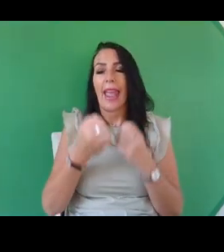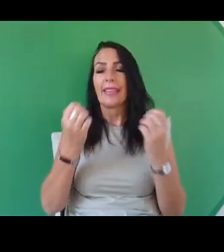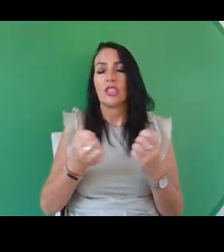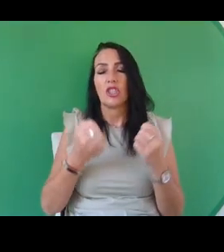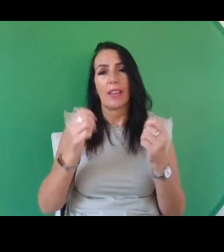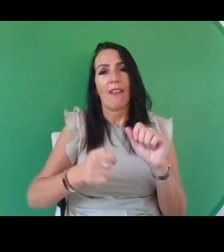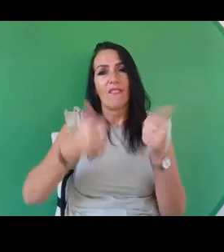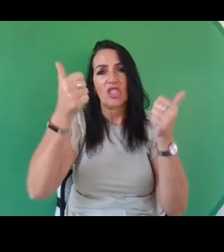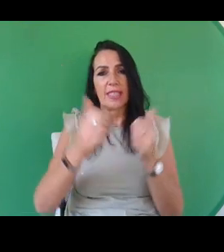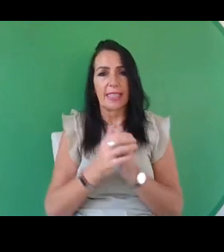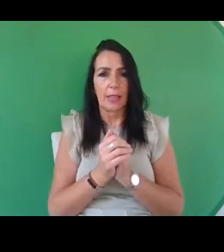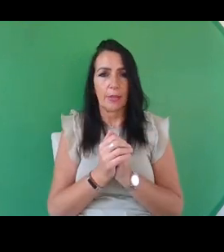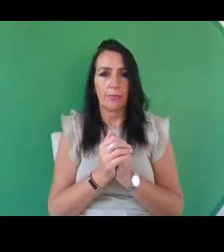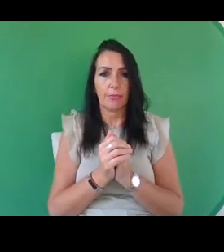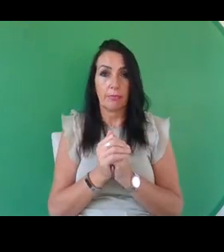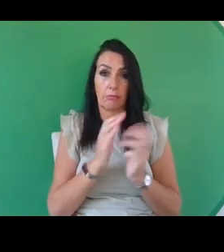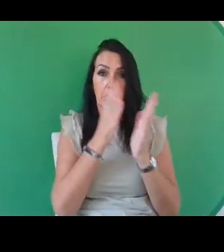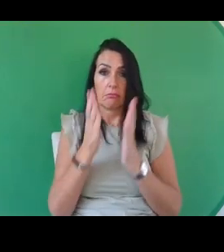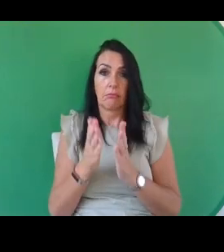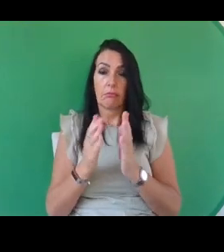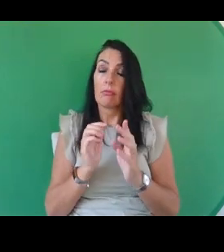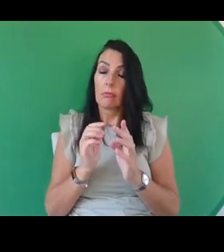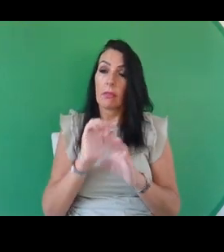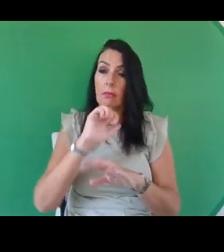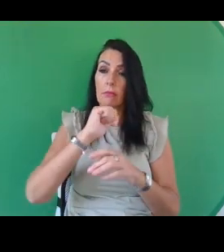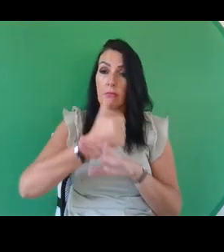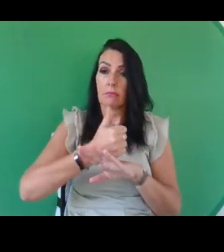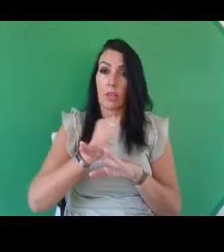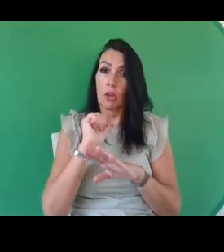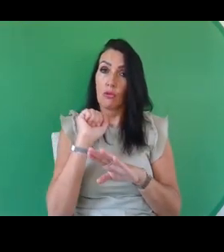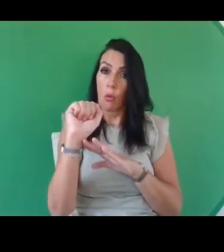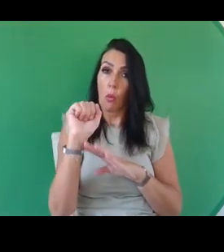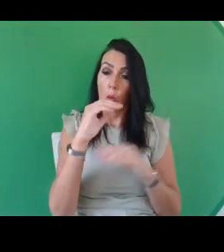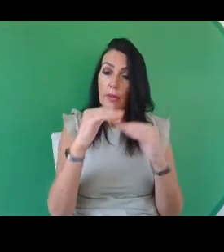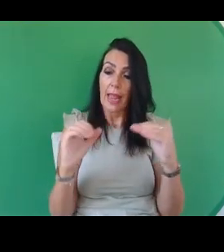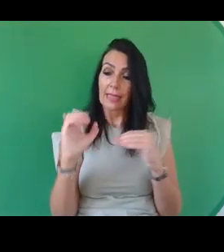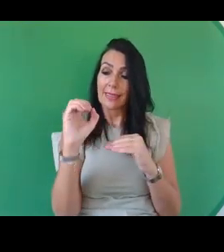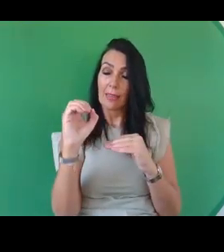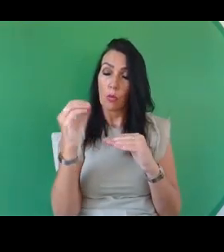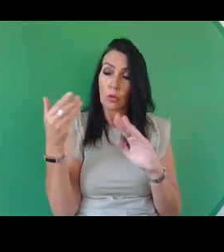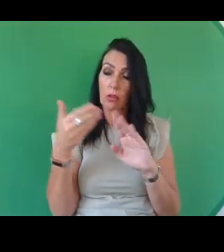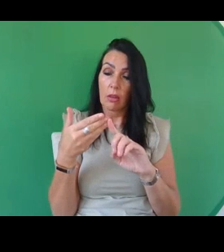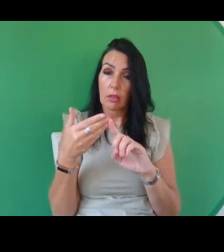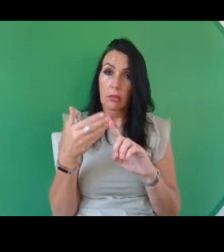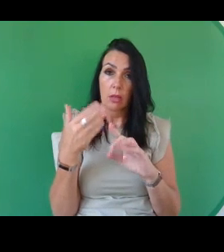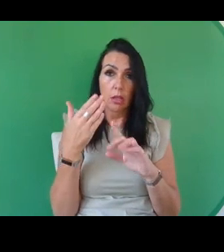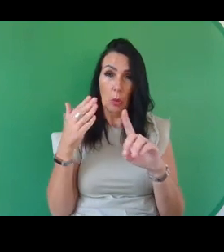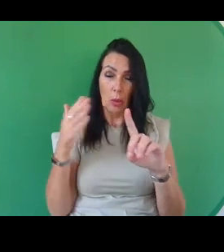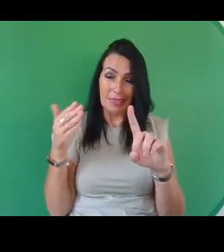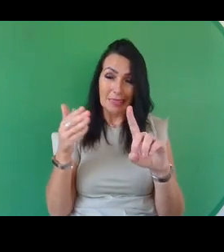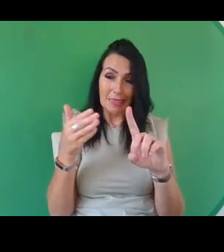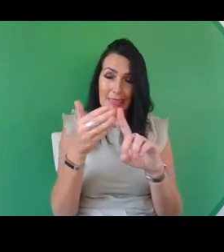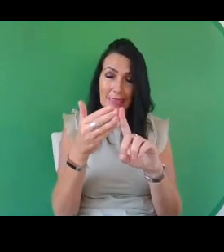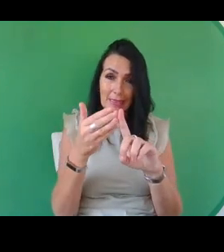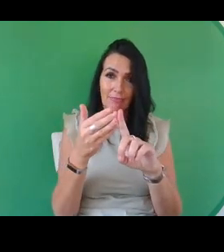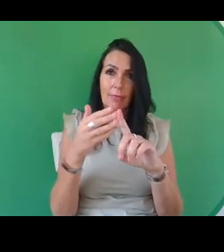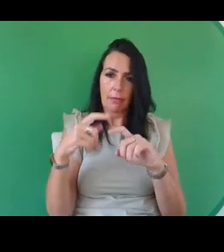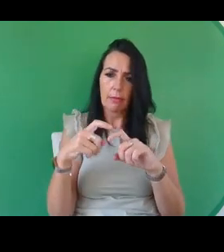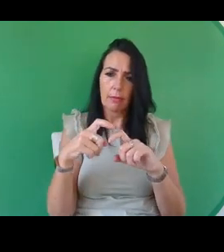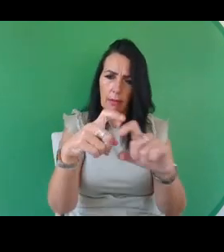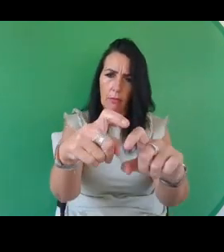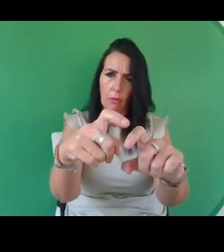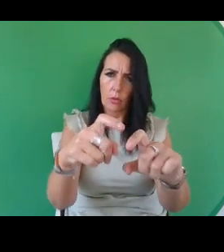Set your own net zero targets. Setting them alone isn't enough though, just make sure that you work towards meeting them and then stick with them once you